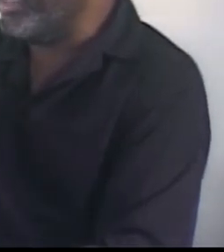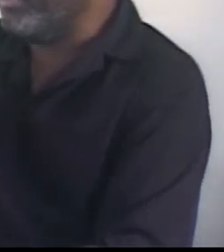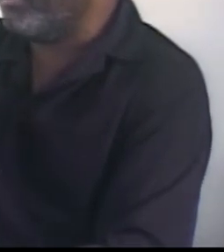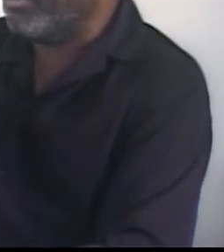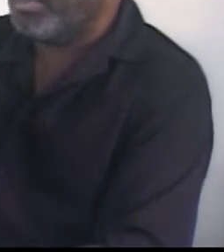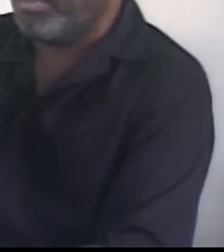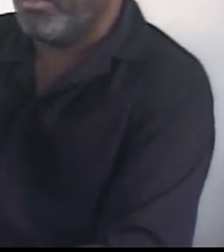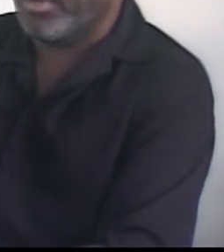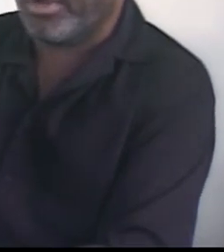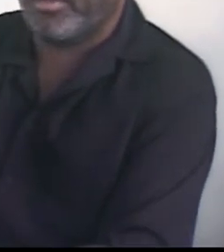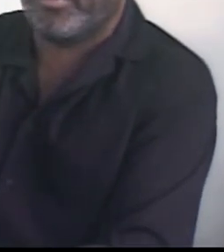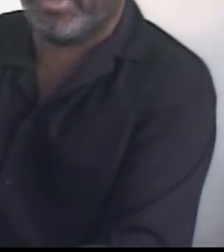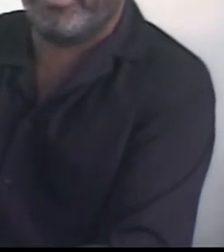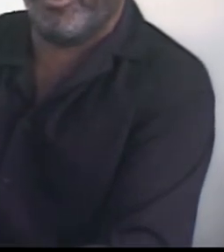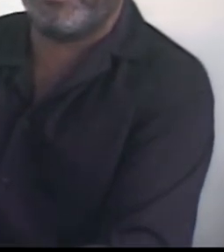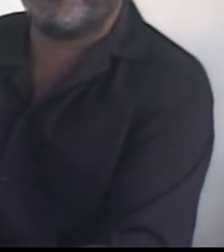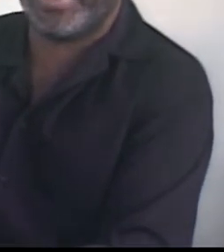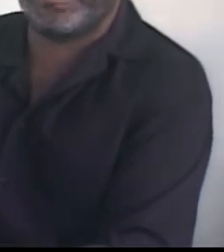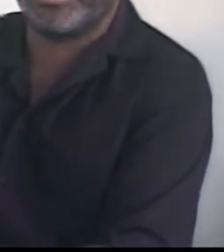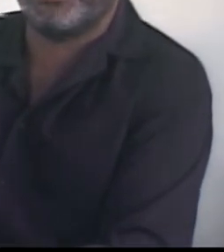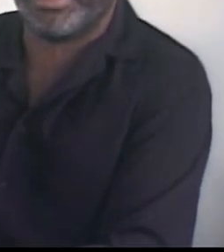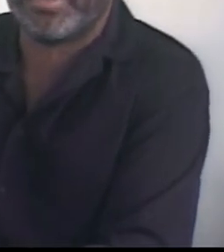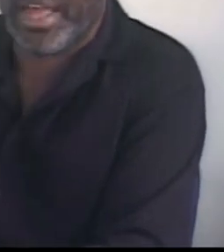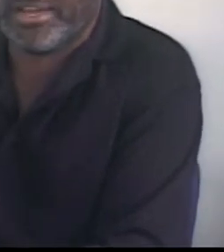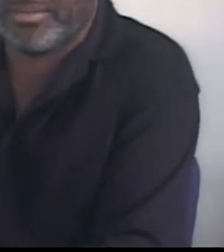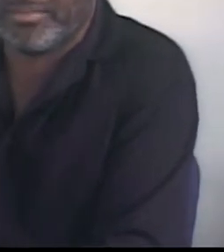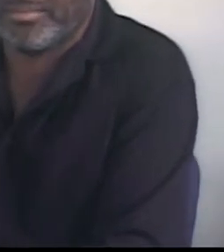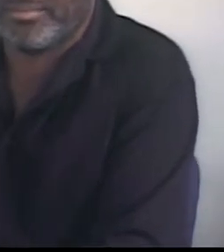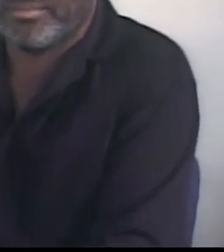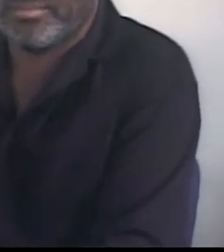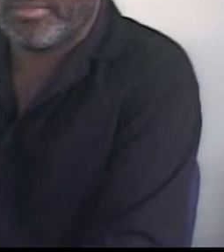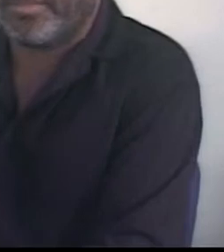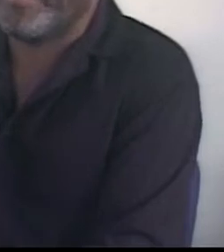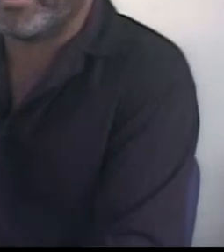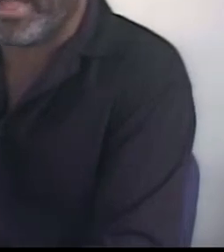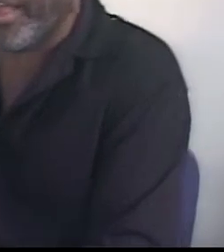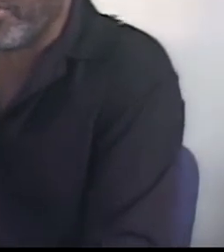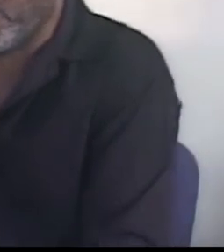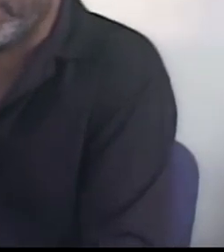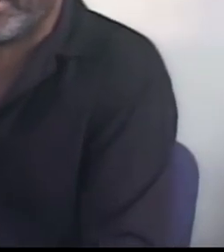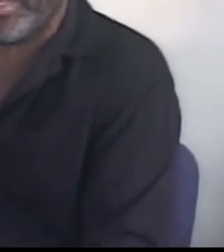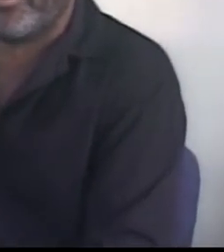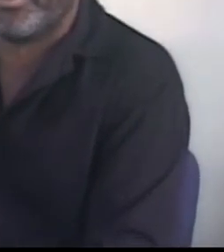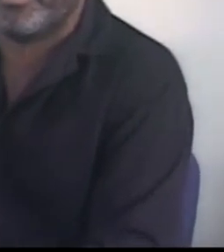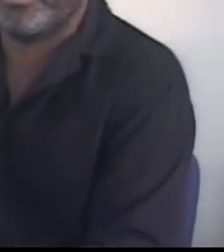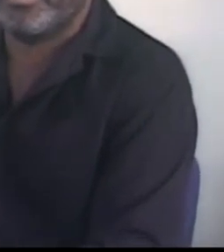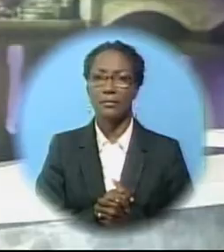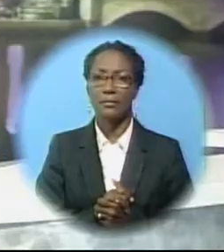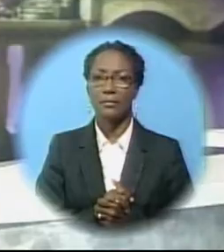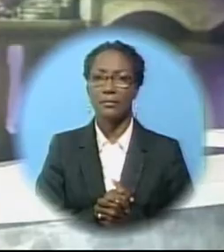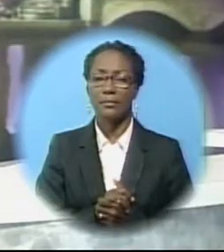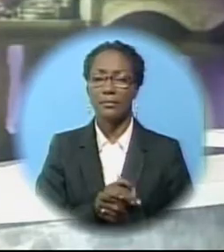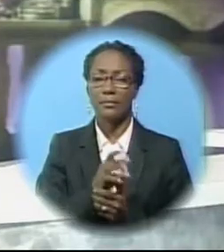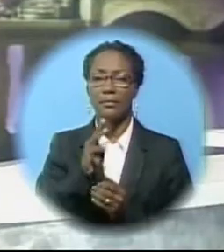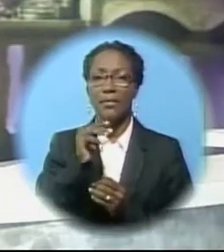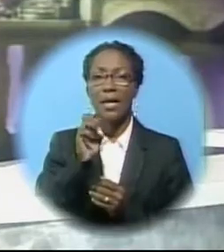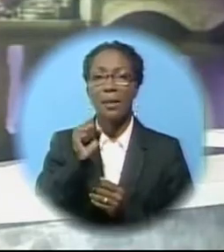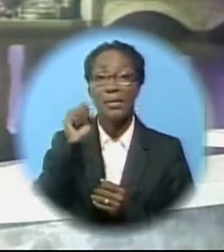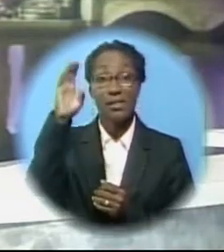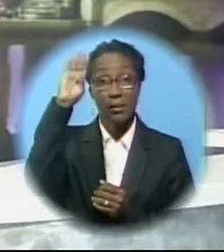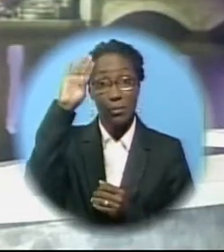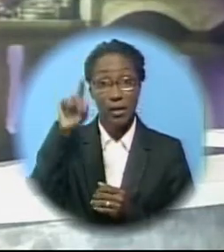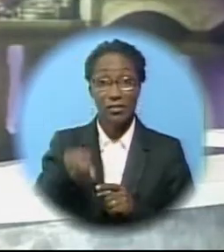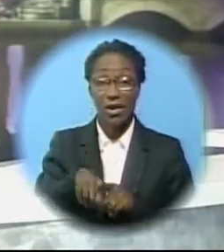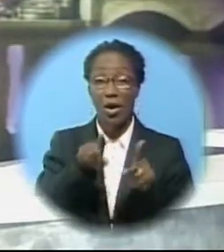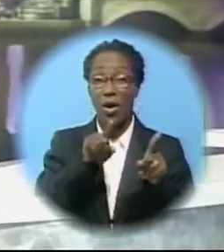You're seeing more girls involved in fights in the bus stand and fights at school, etc. Mr. Brathwaite